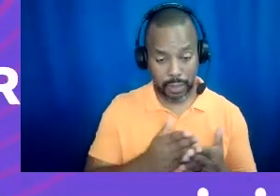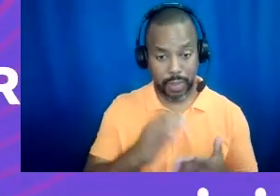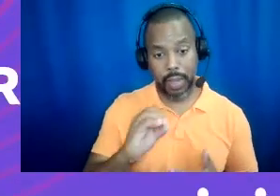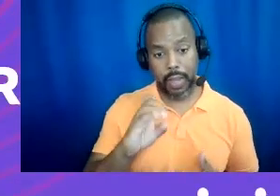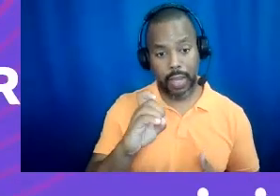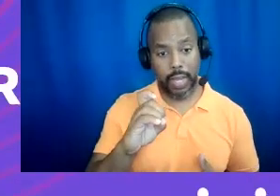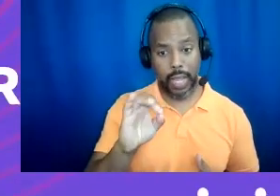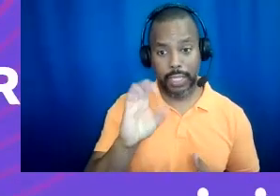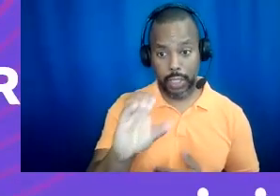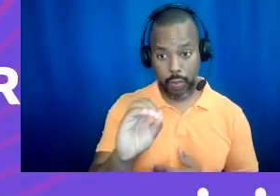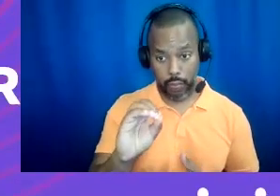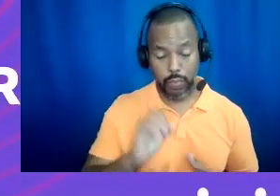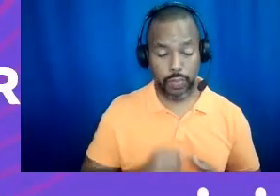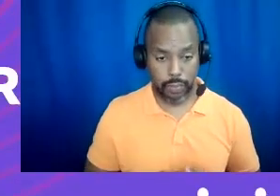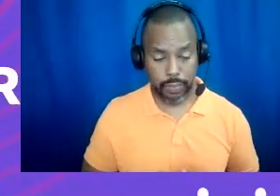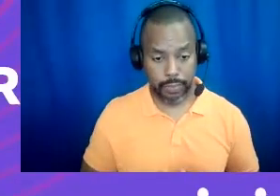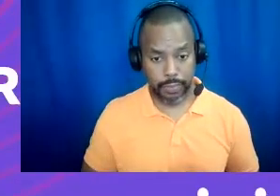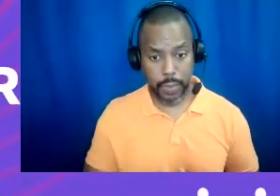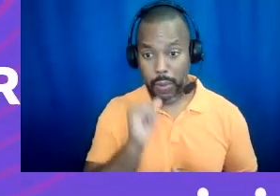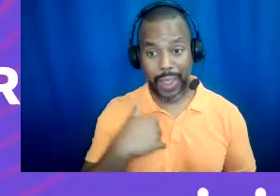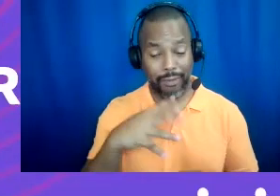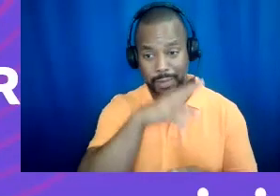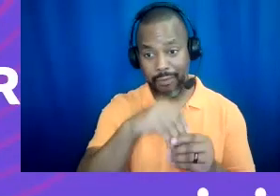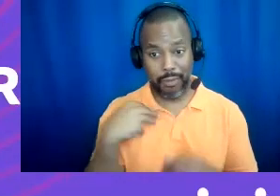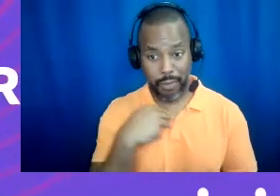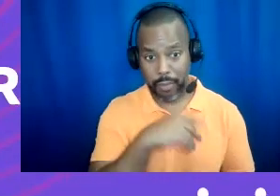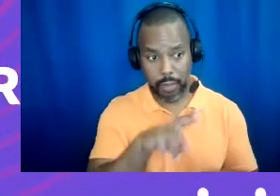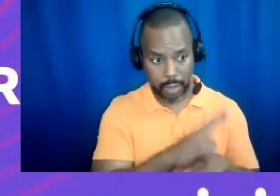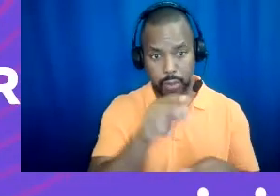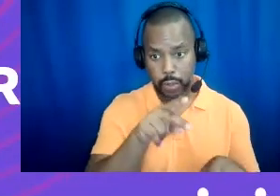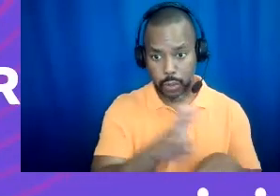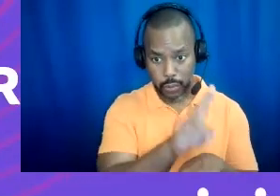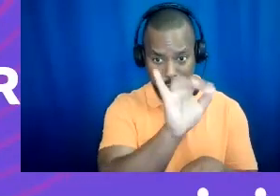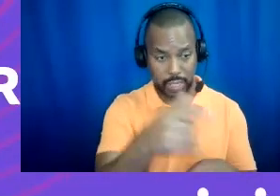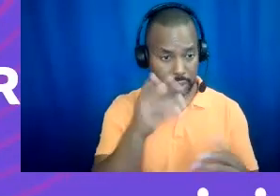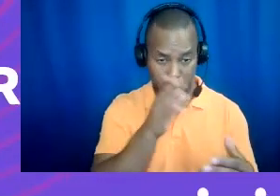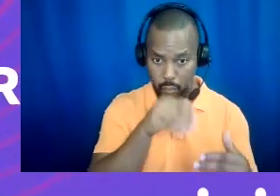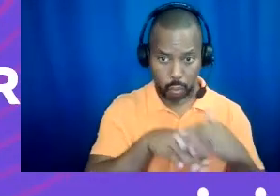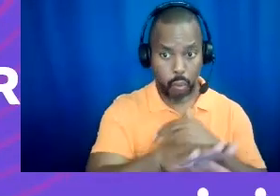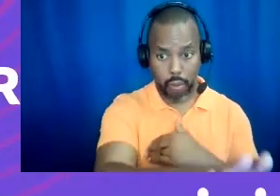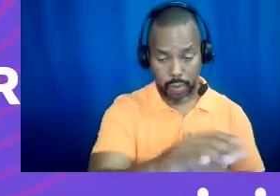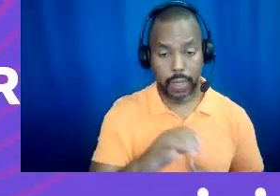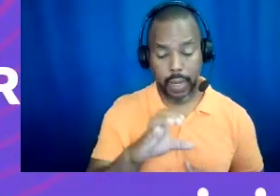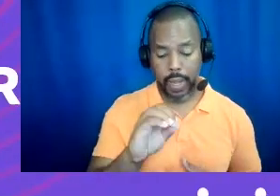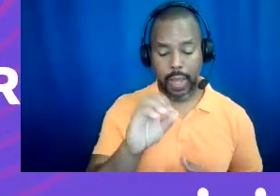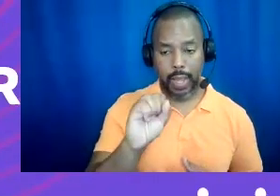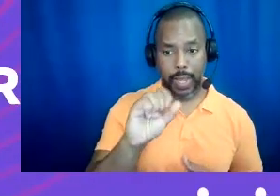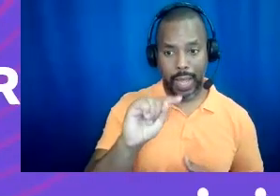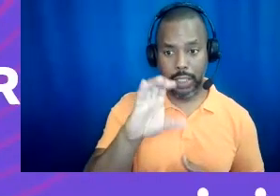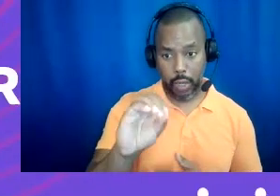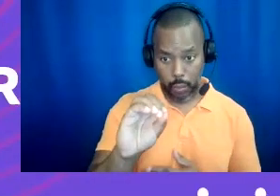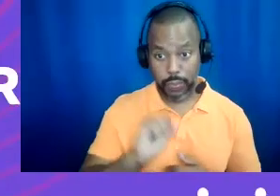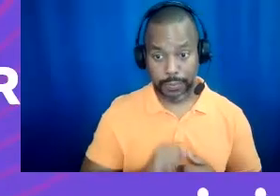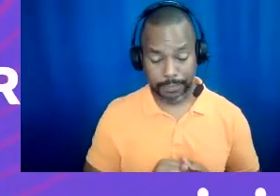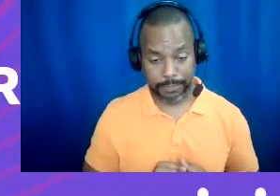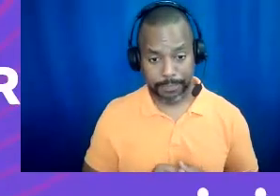has a pharmacy. You don't have to be a Costco member to actually use that benefit. You just walk on in, let them know you're here for the prescription, or